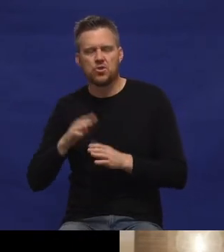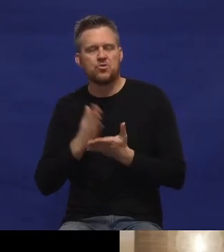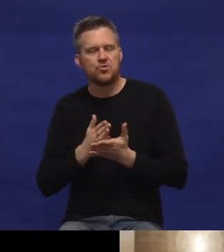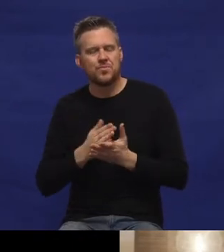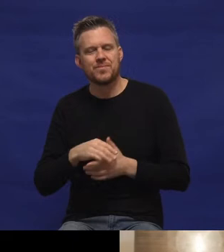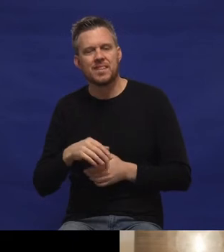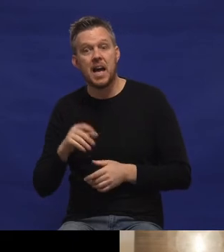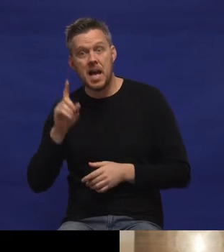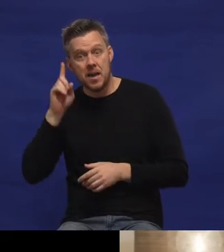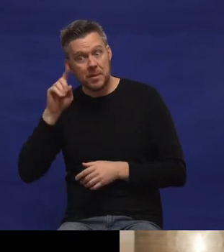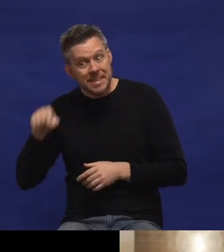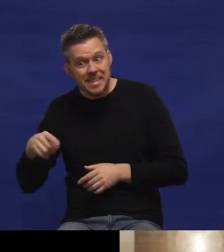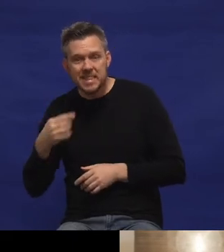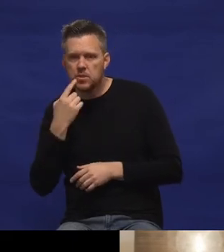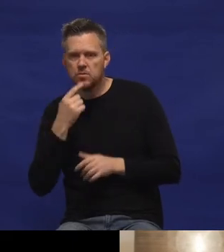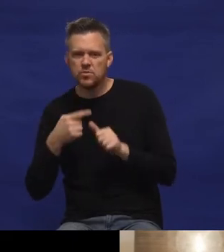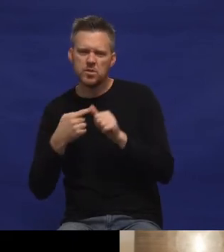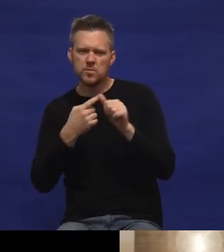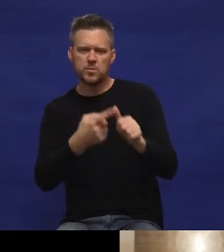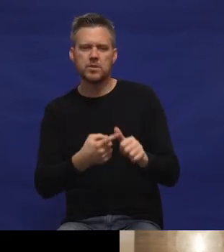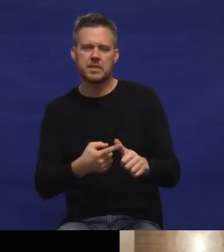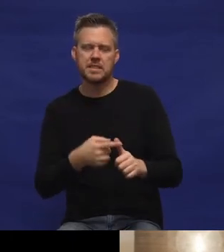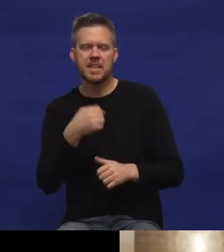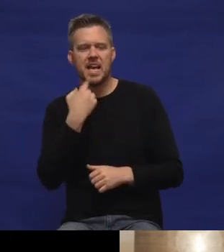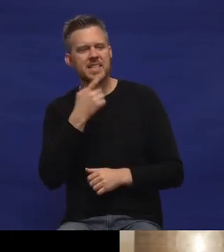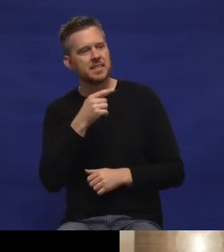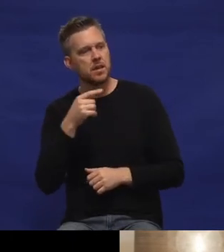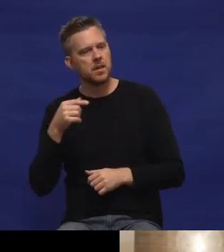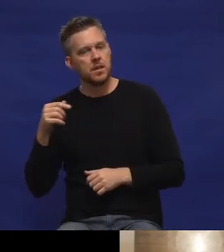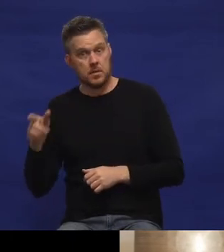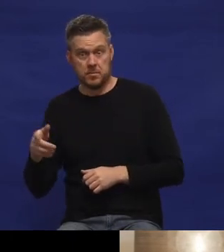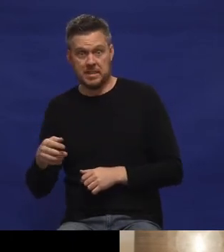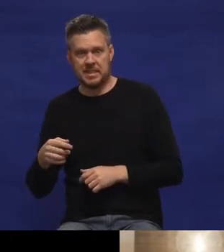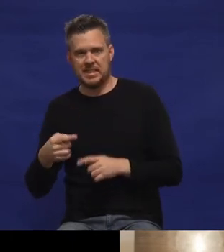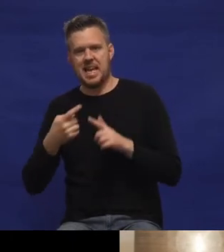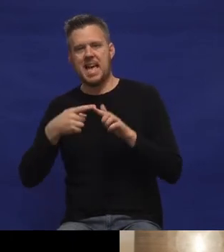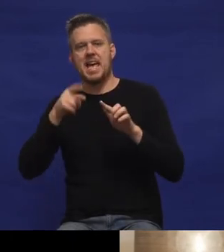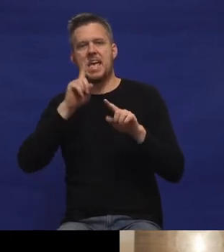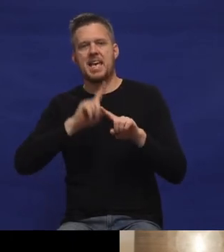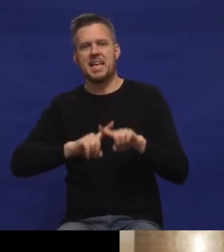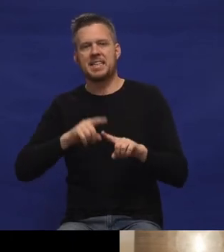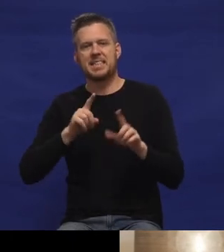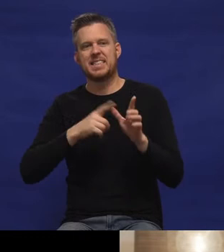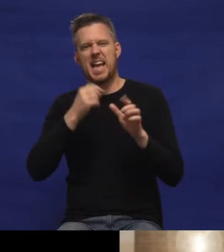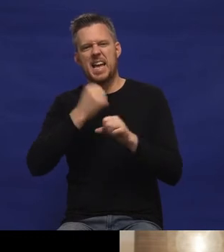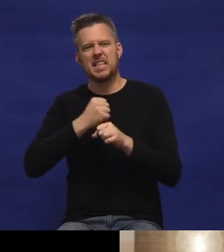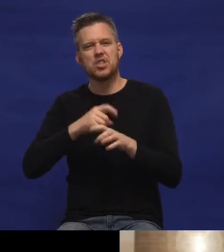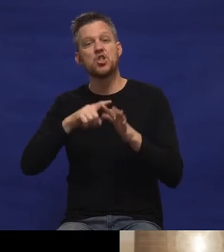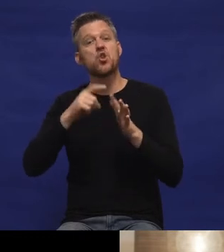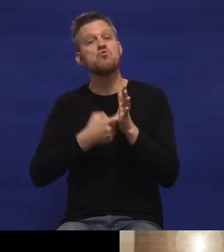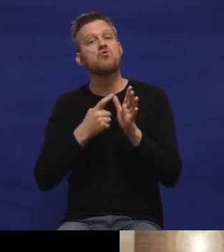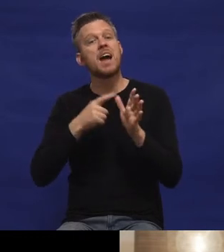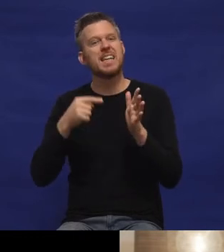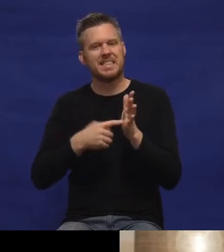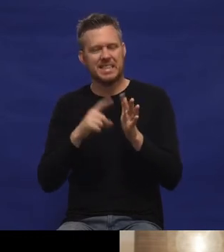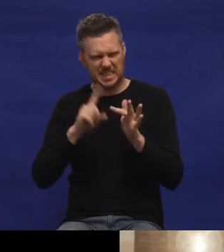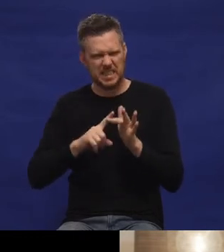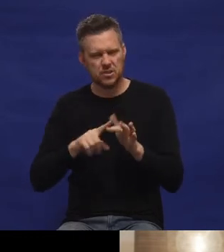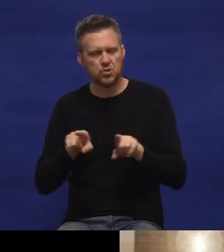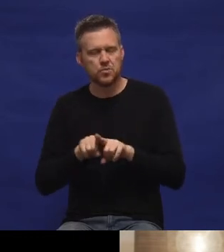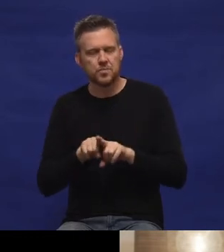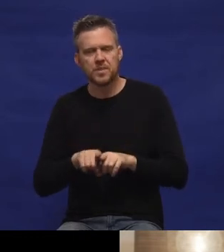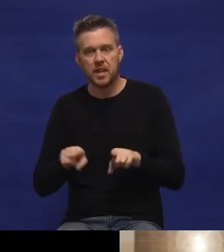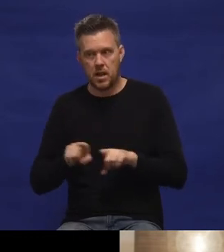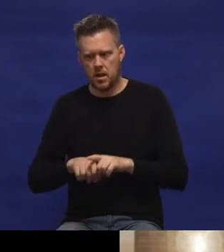responds, she too exaggerates. She says, oh, no, we're allowed to eat of any of the trees in the garden. Just not this one, the one